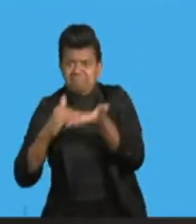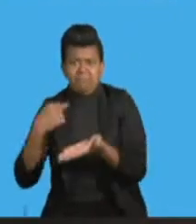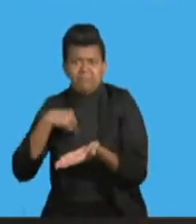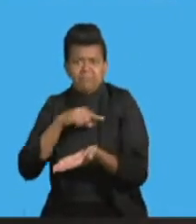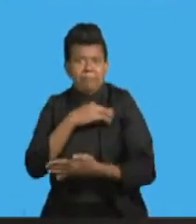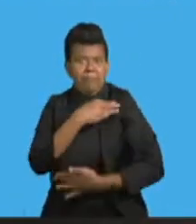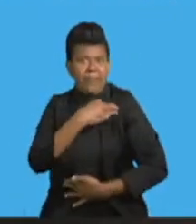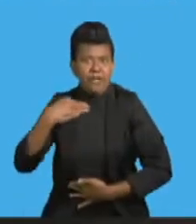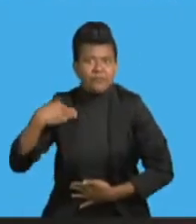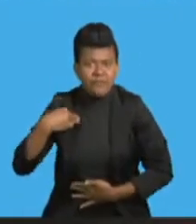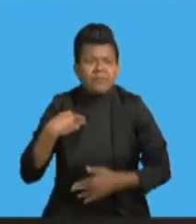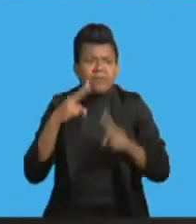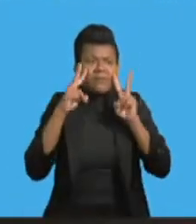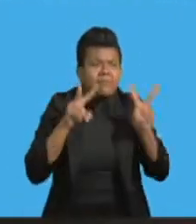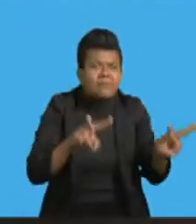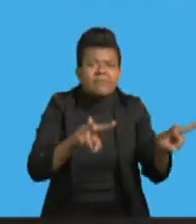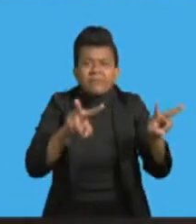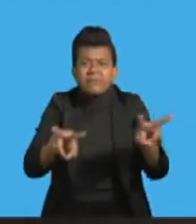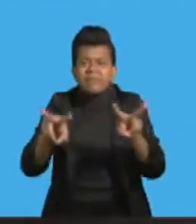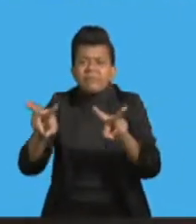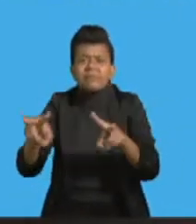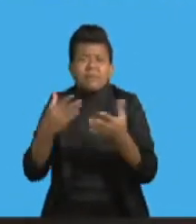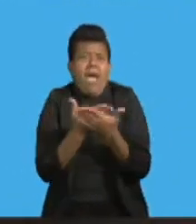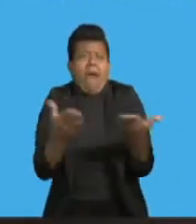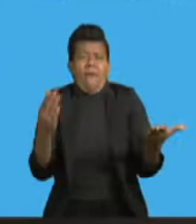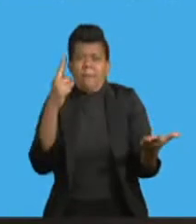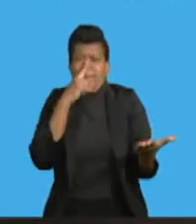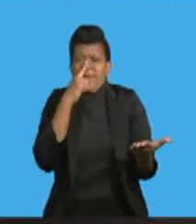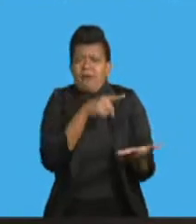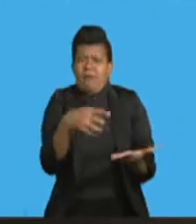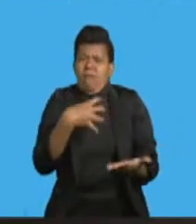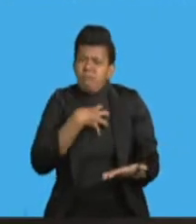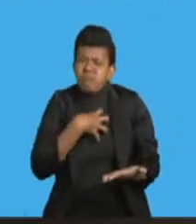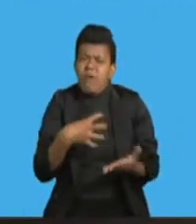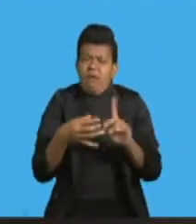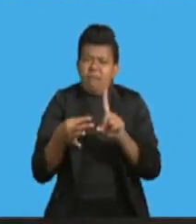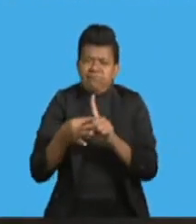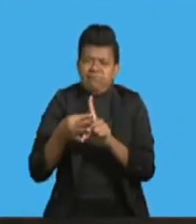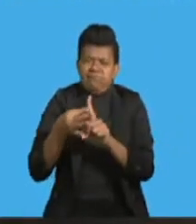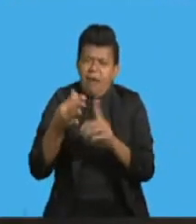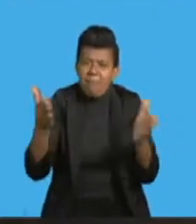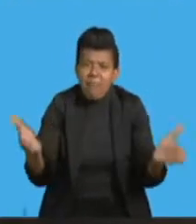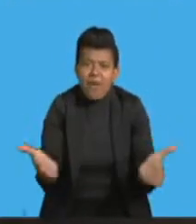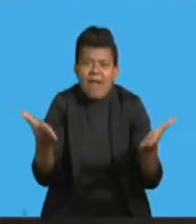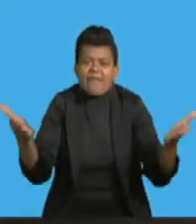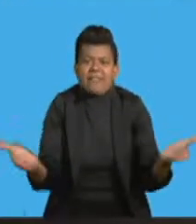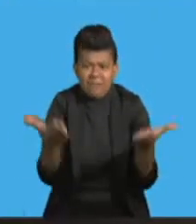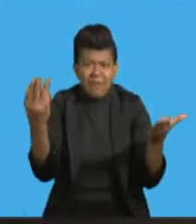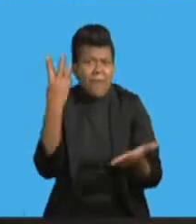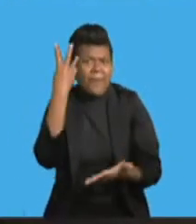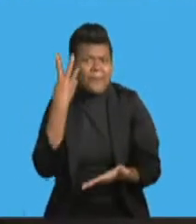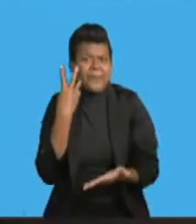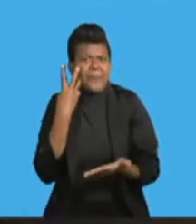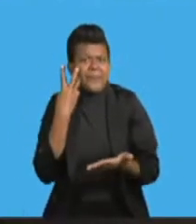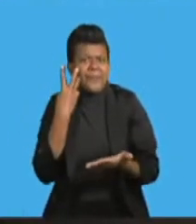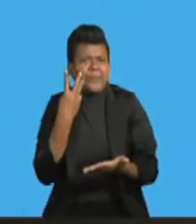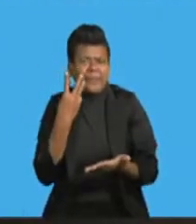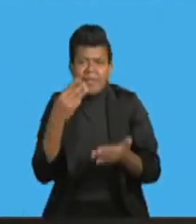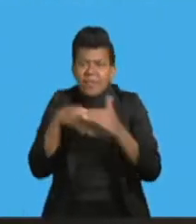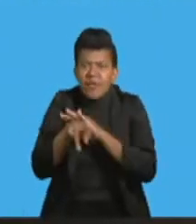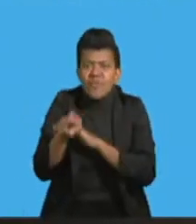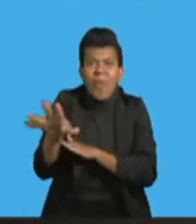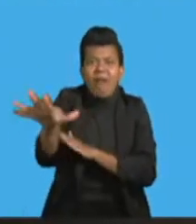at ways in which we can further enhance the capacities of women living in rural areas and those in